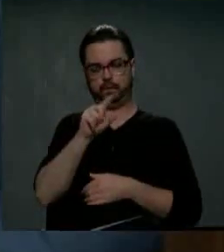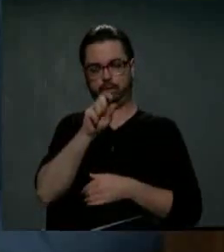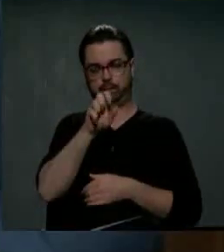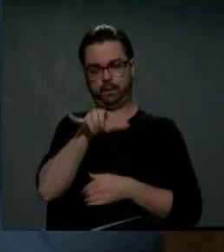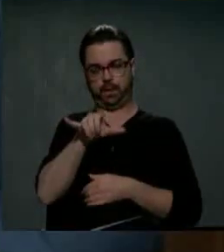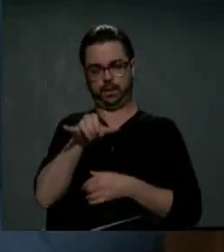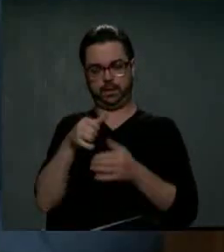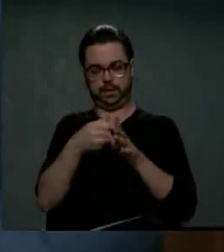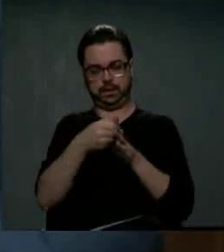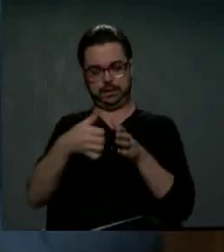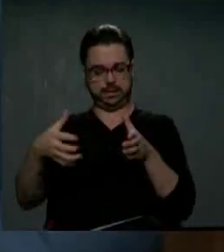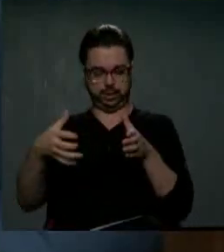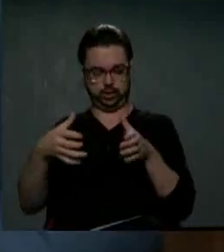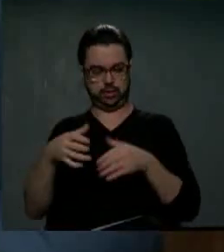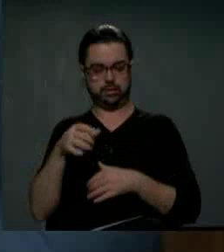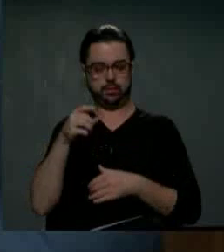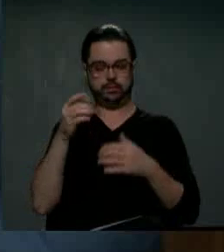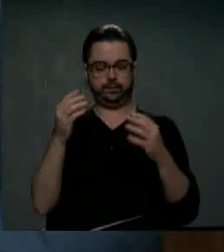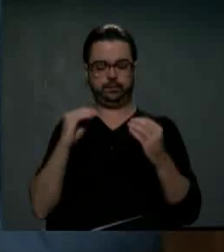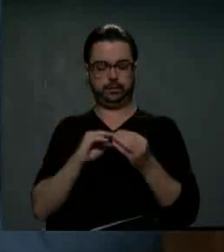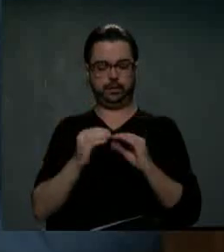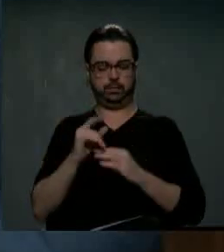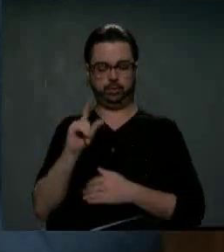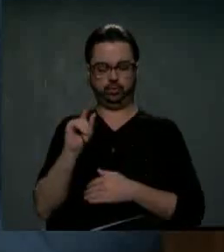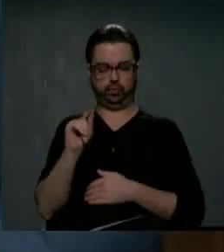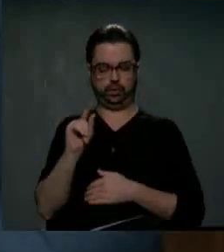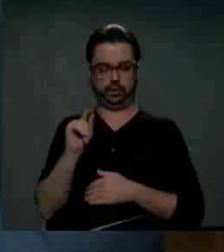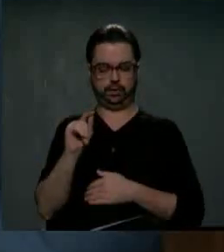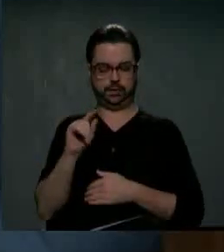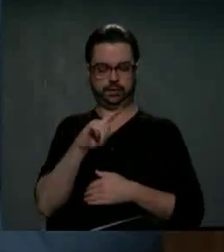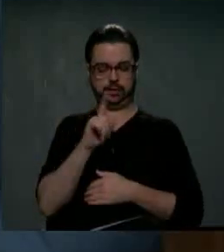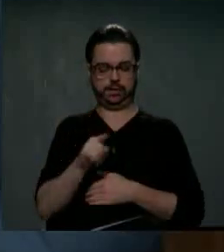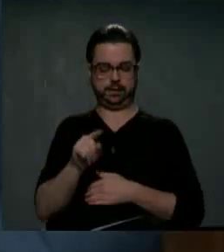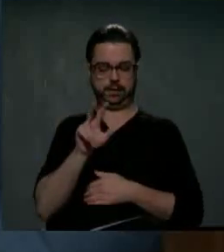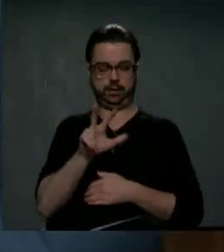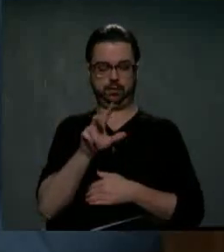of the proposed development. Item number 20, file number